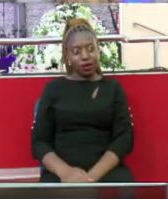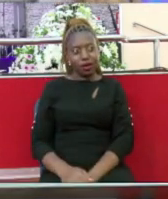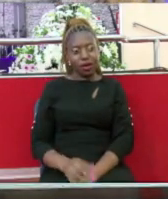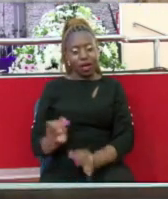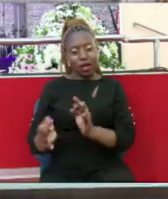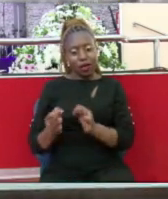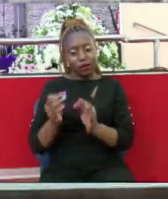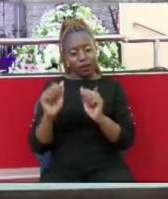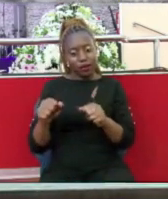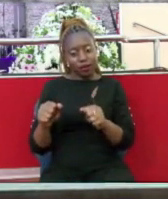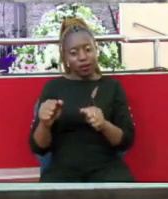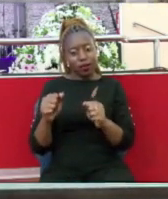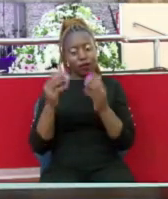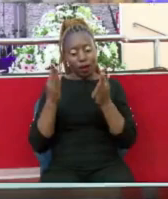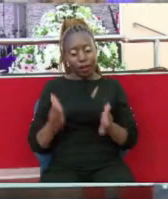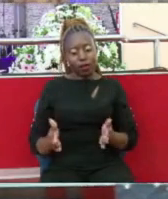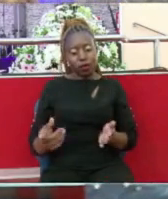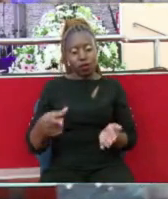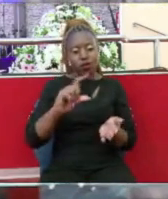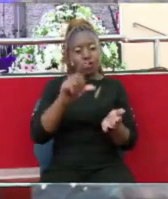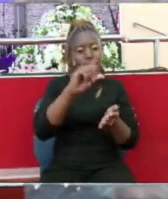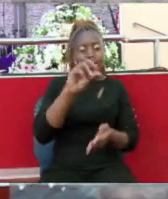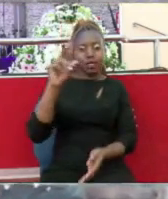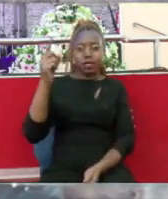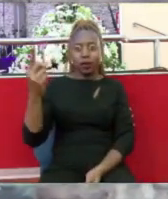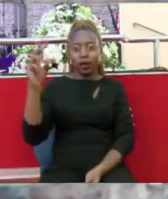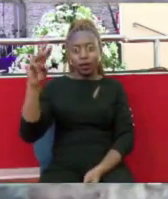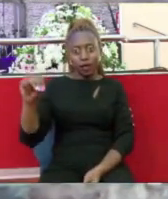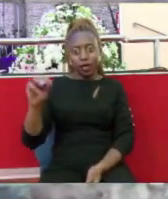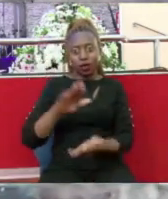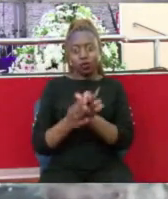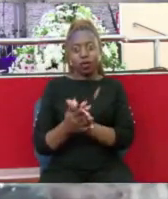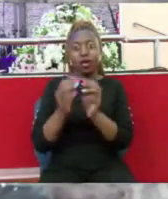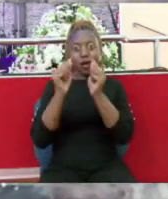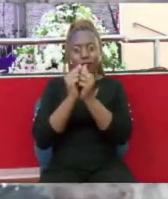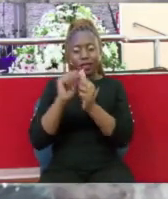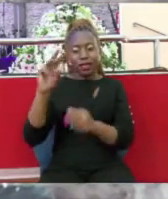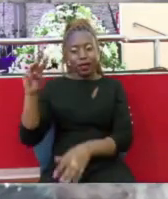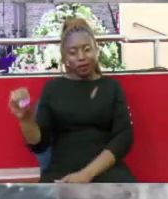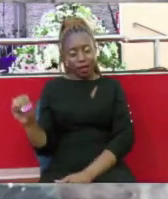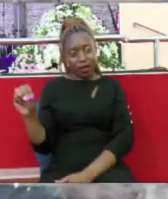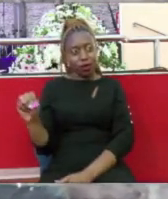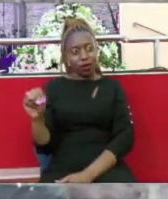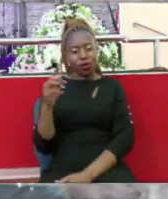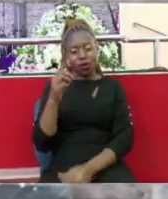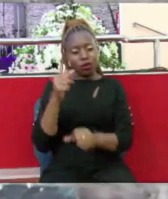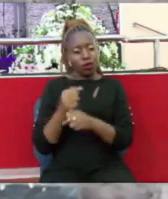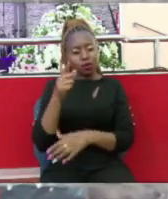mara 10, what will you do with the money? Utafanyia nini hiyo pesa? I'm telling you, if you are given the money, nakwambia ukipewa hiyo pesa, you will wonder